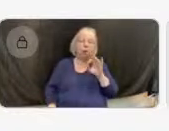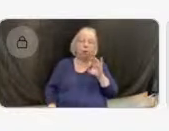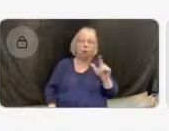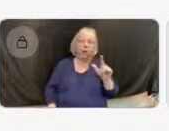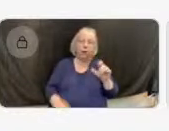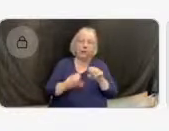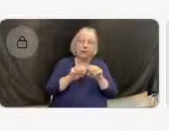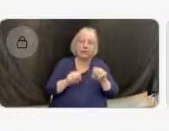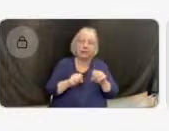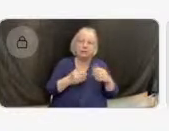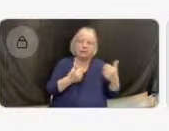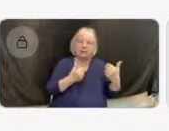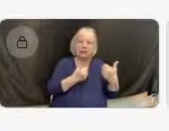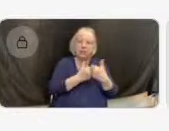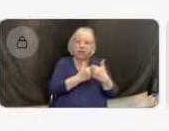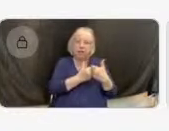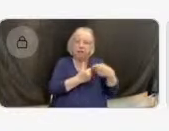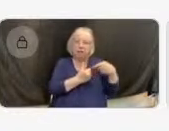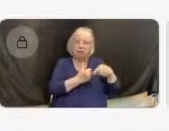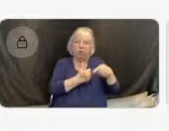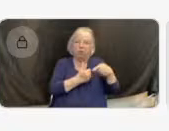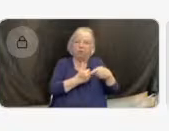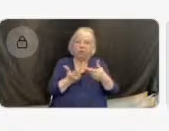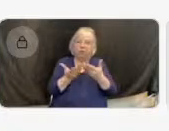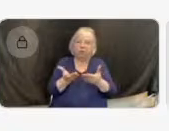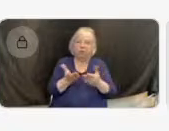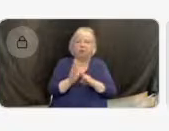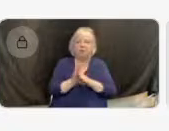to this development.